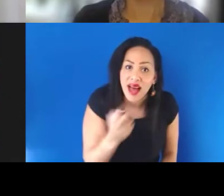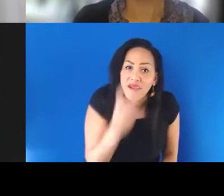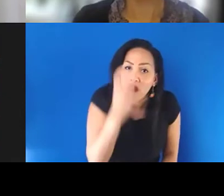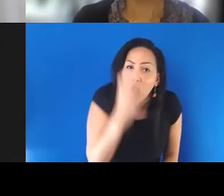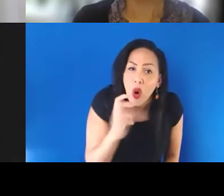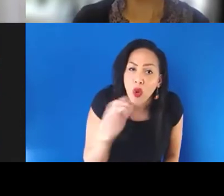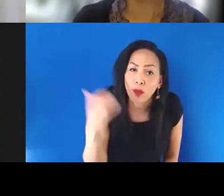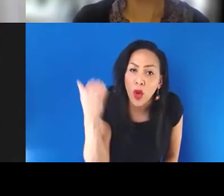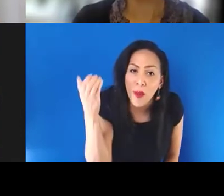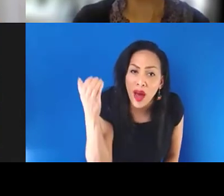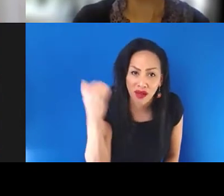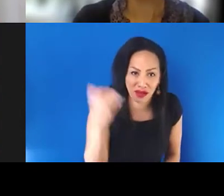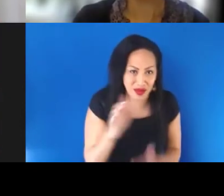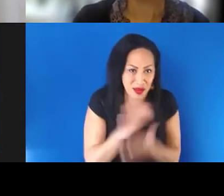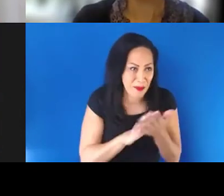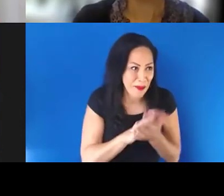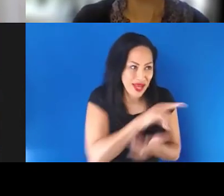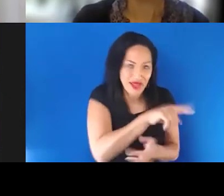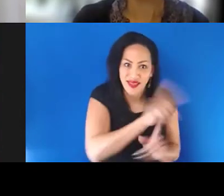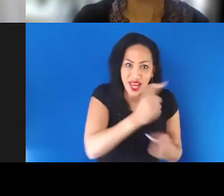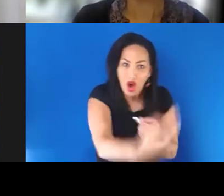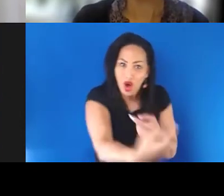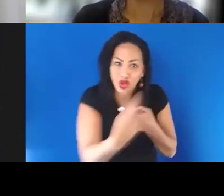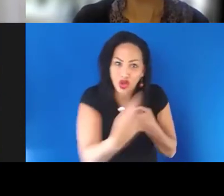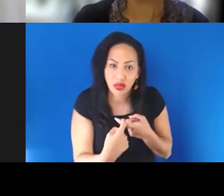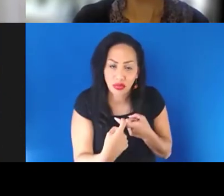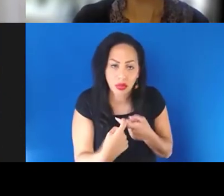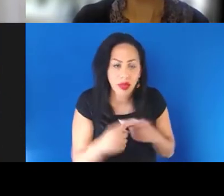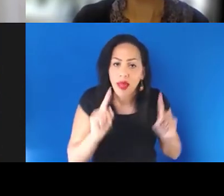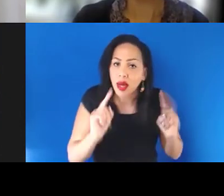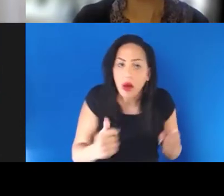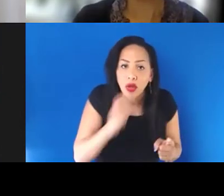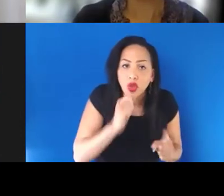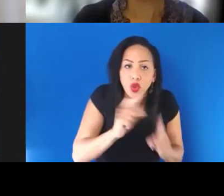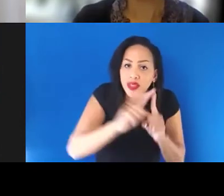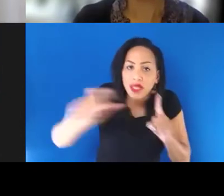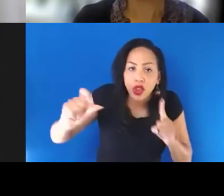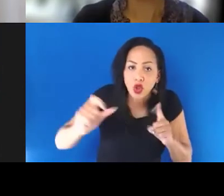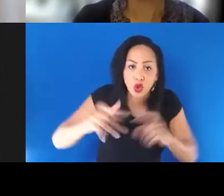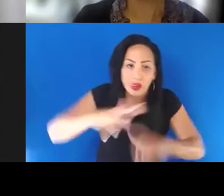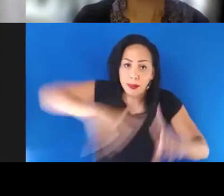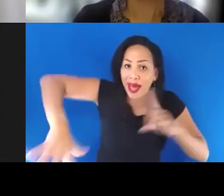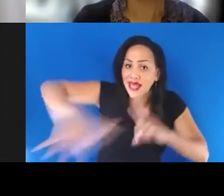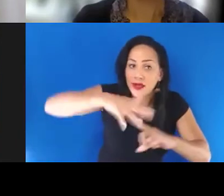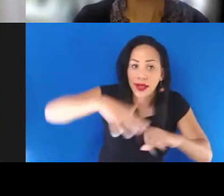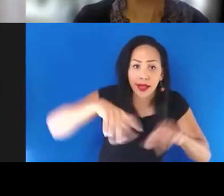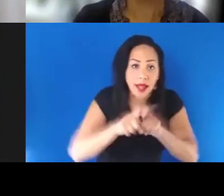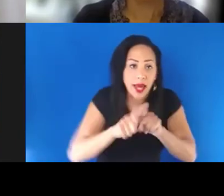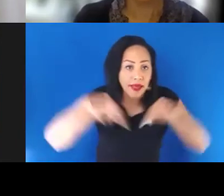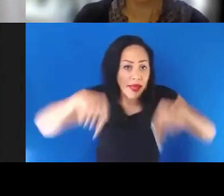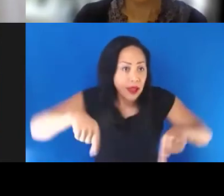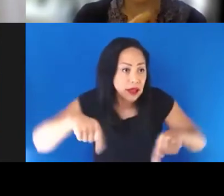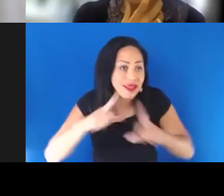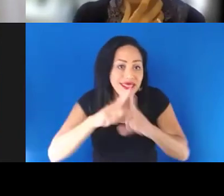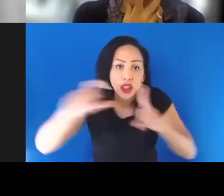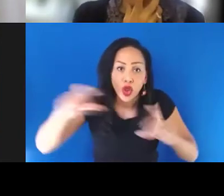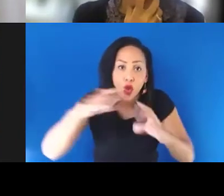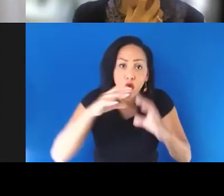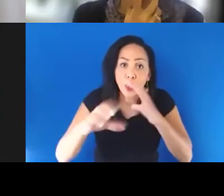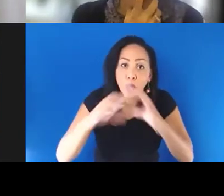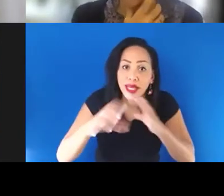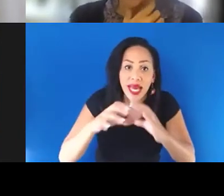So their ability to use digitalization, to use digital communication is that